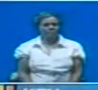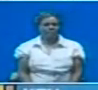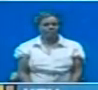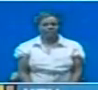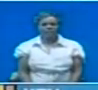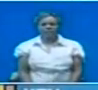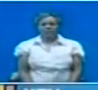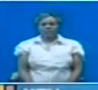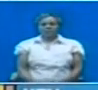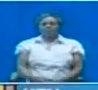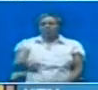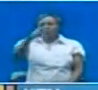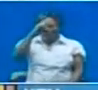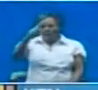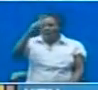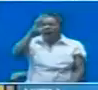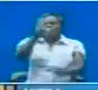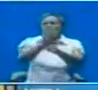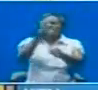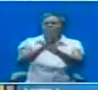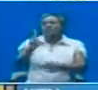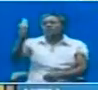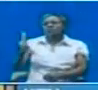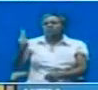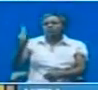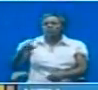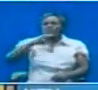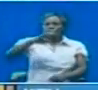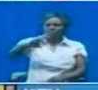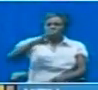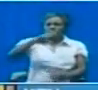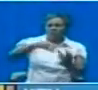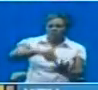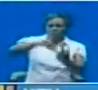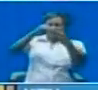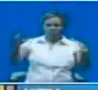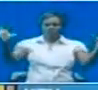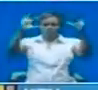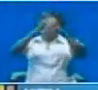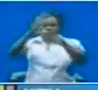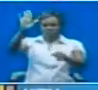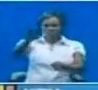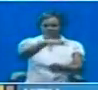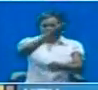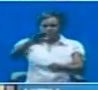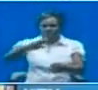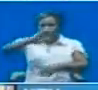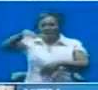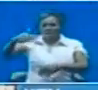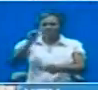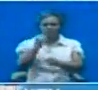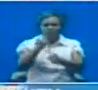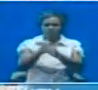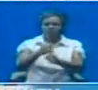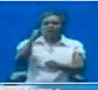As had been widely anticipated, President Uhuru Kenyatta's address to the special joint sitting of Parliament had everything to do with the